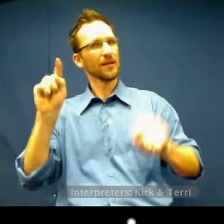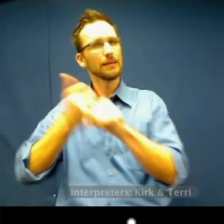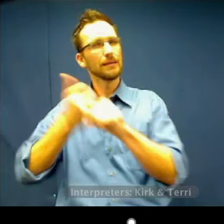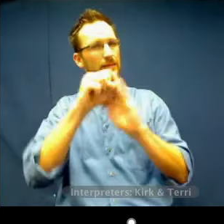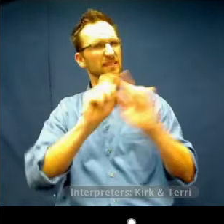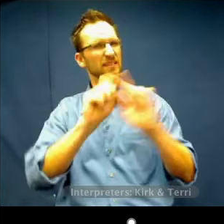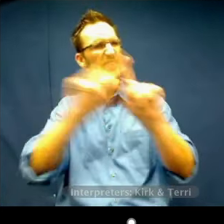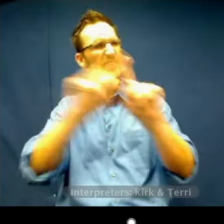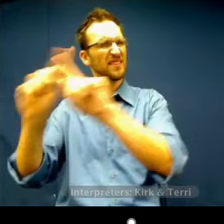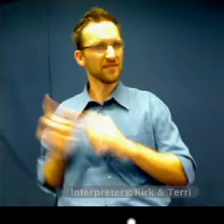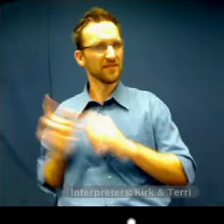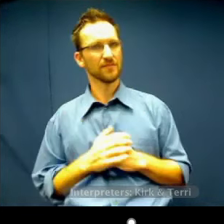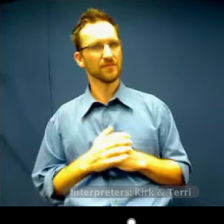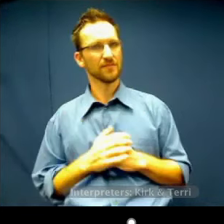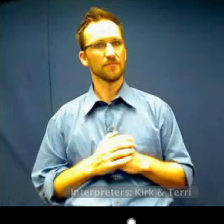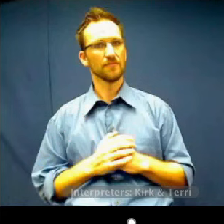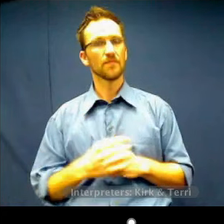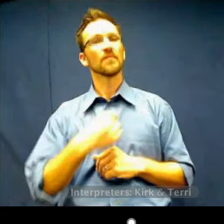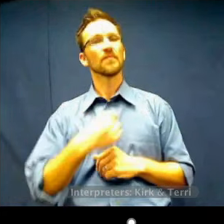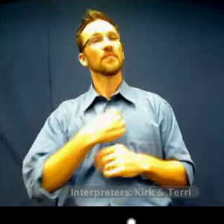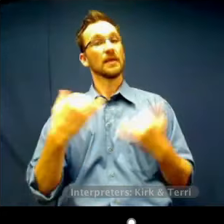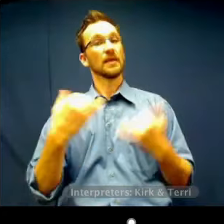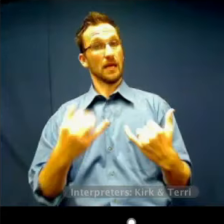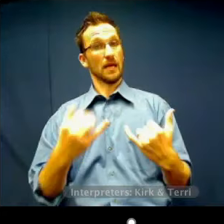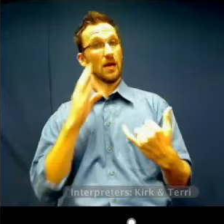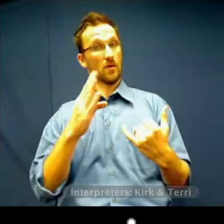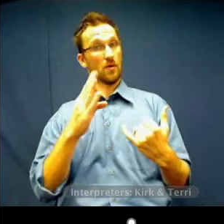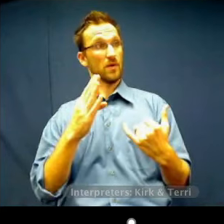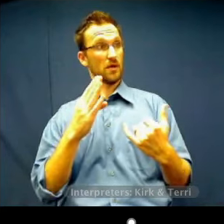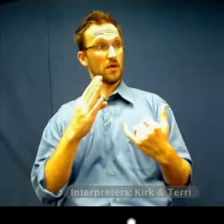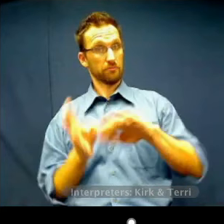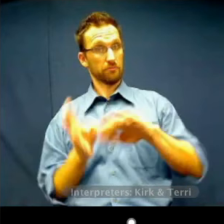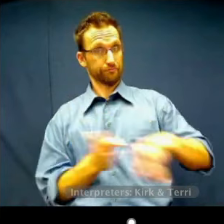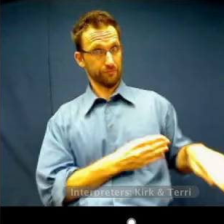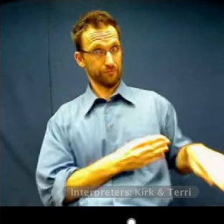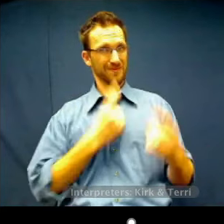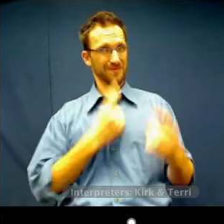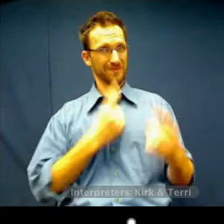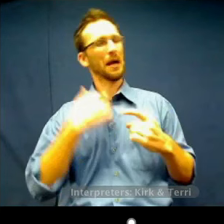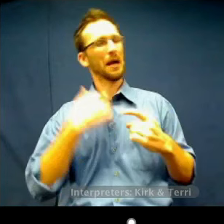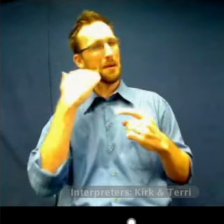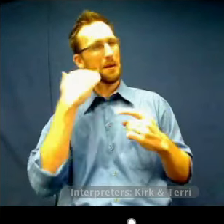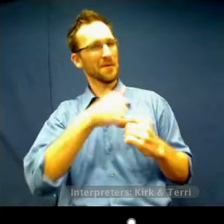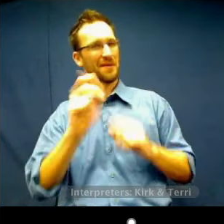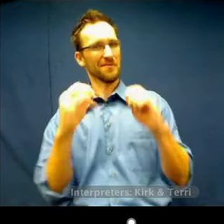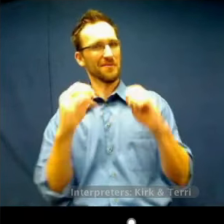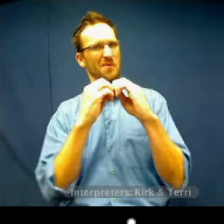So I'm going to continue on, and I know there are other questions there,